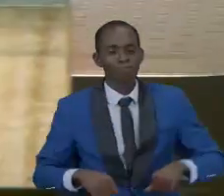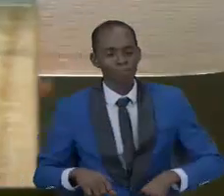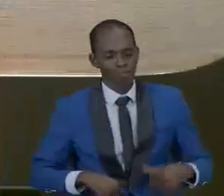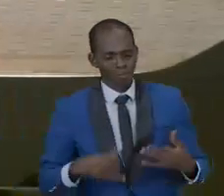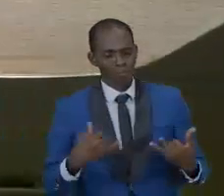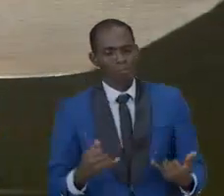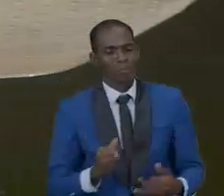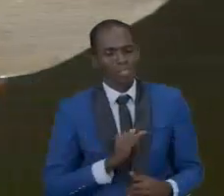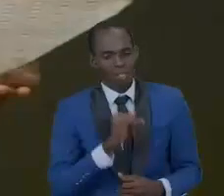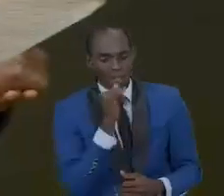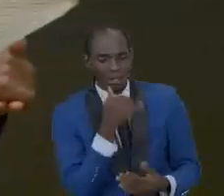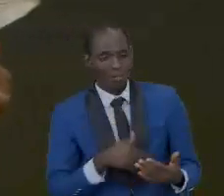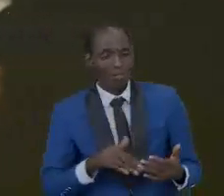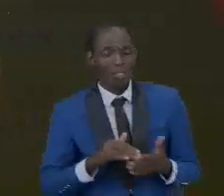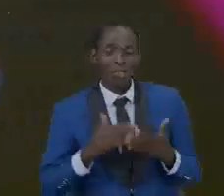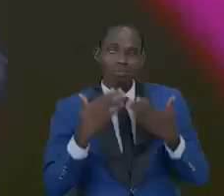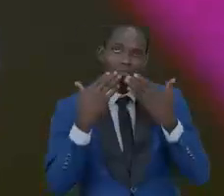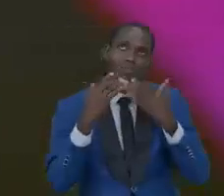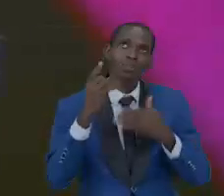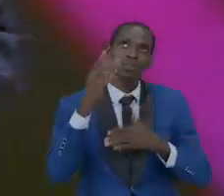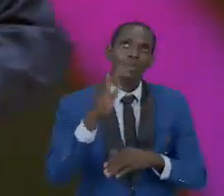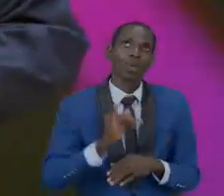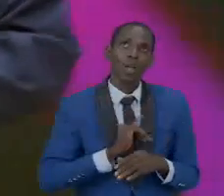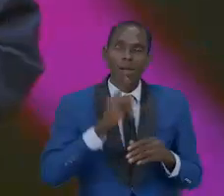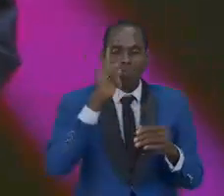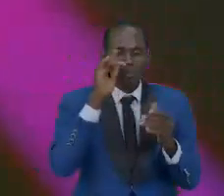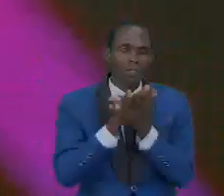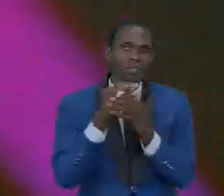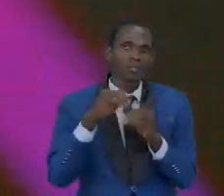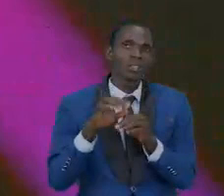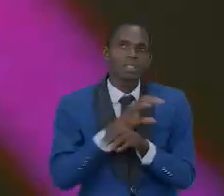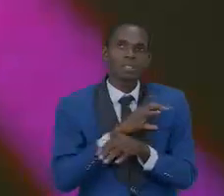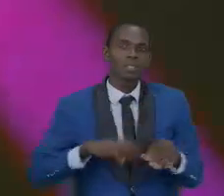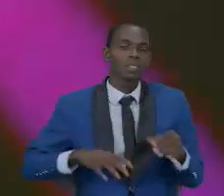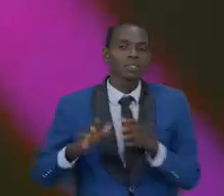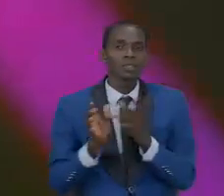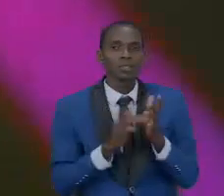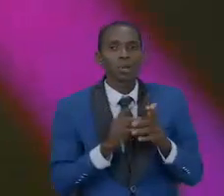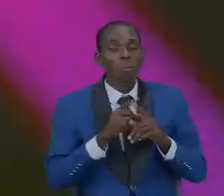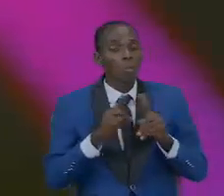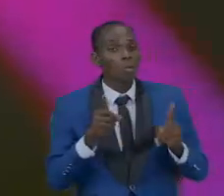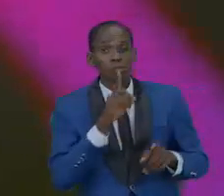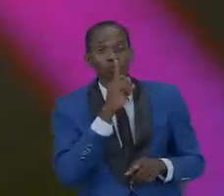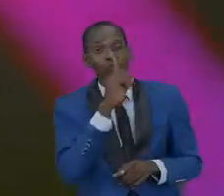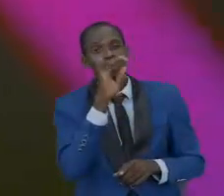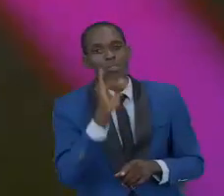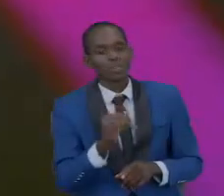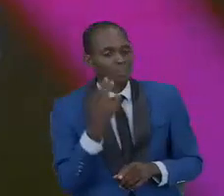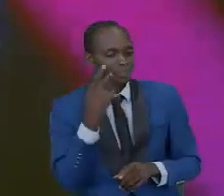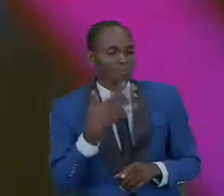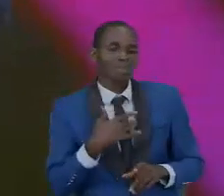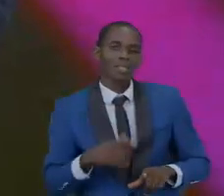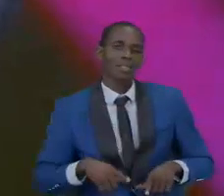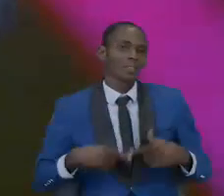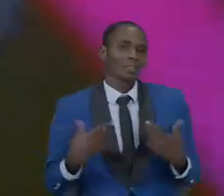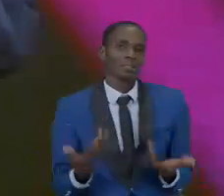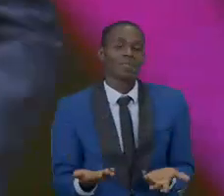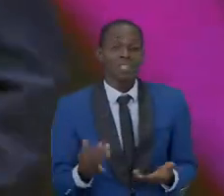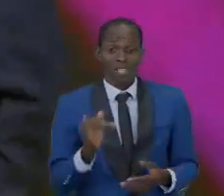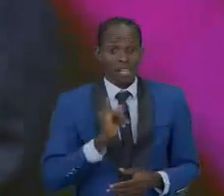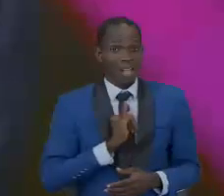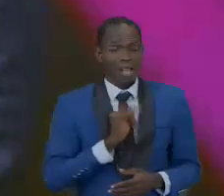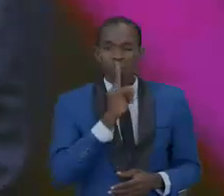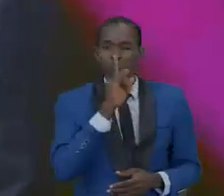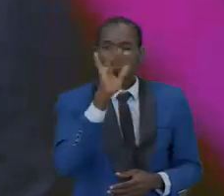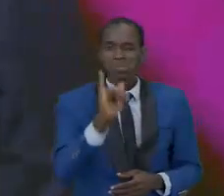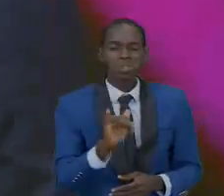again now I thank God I believe in the Lord Jesus Christ but really but really look at my life I never